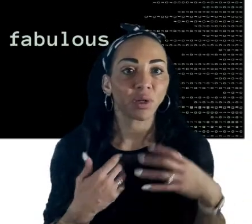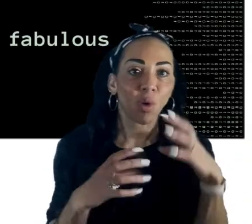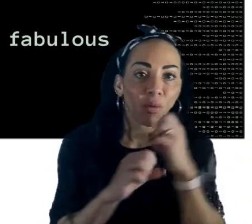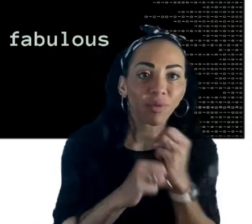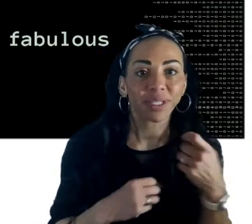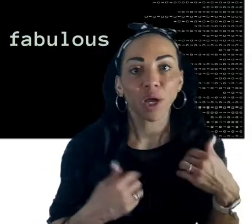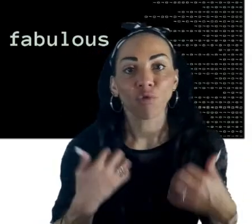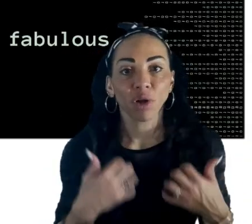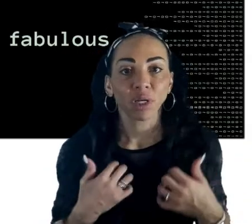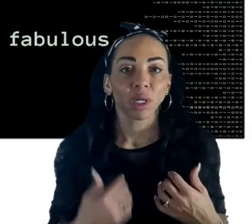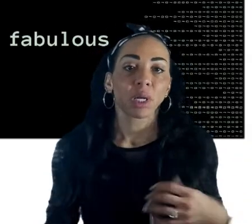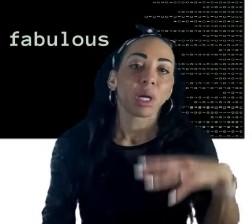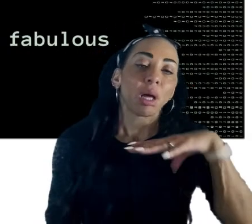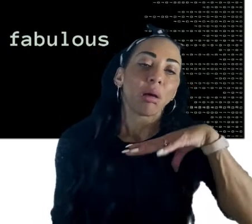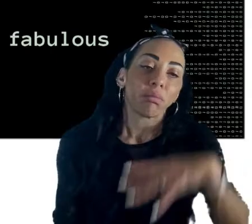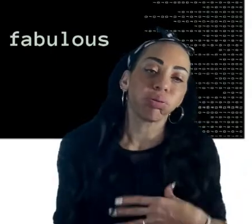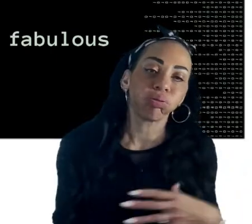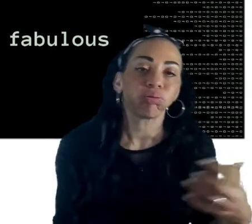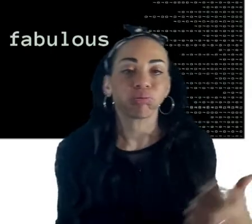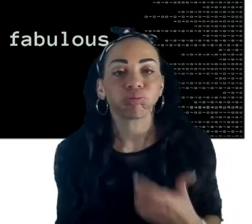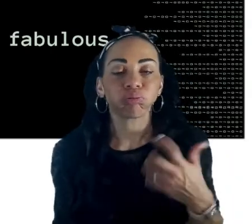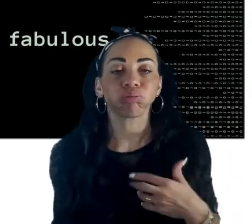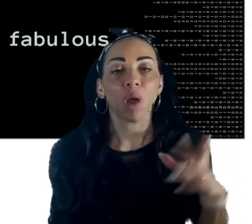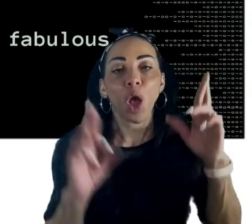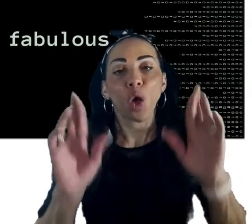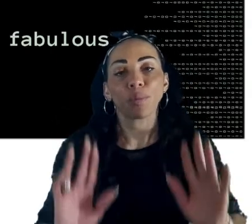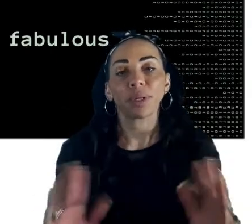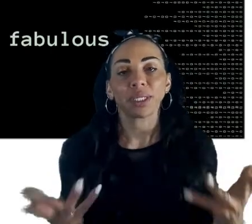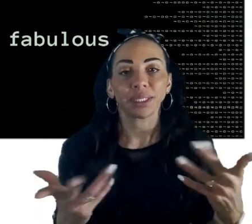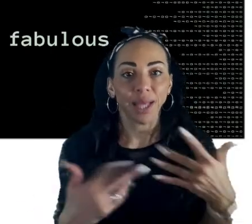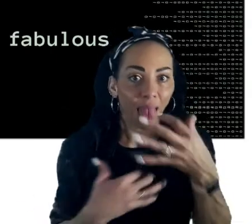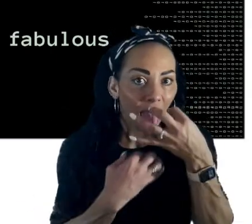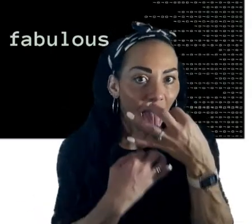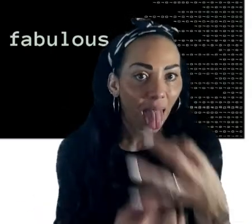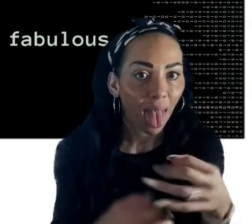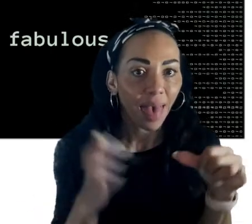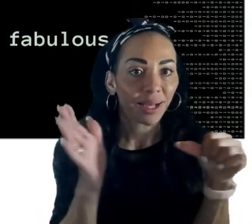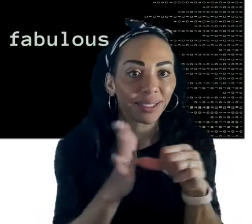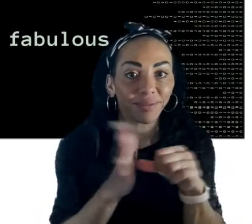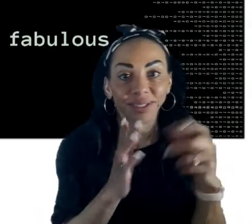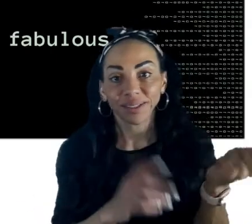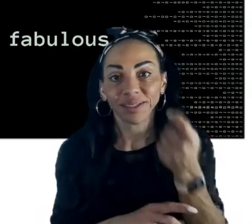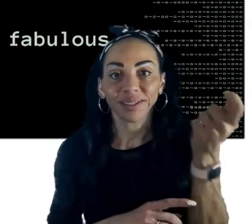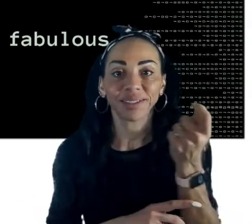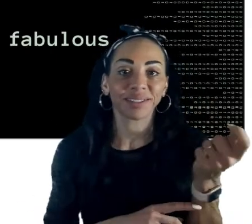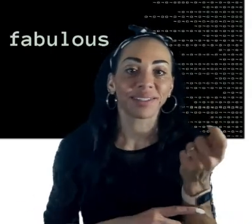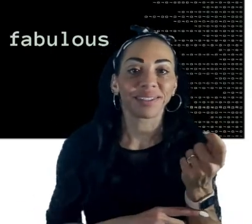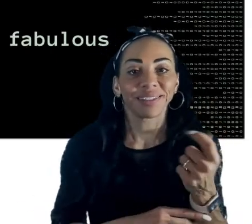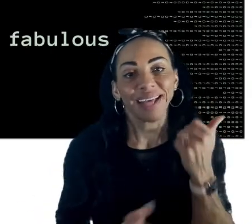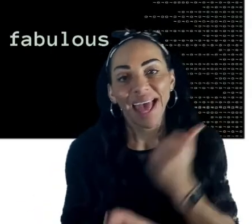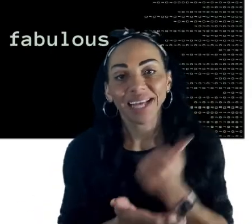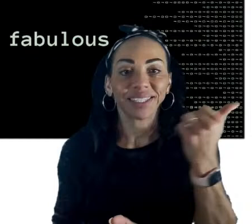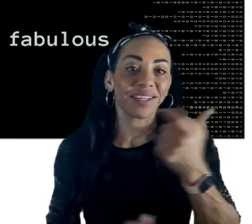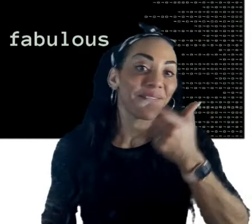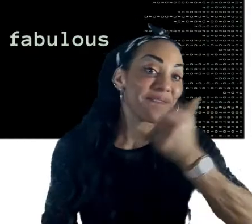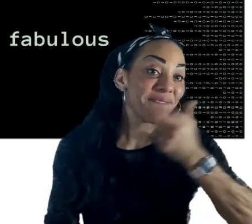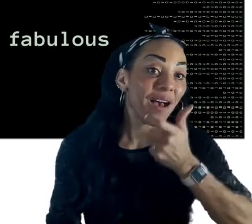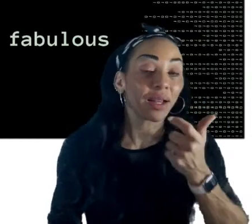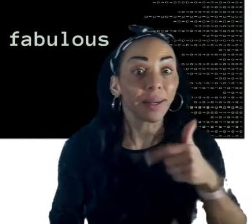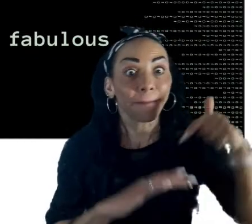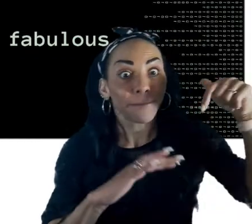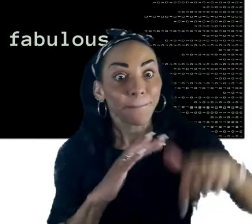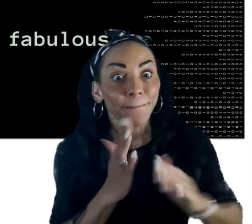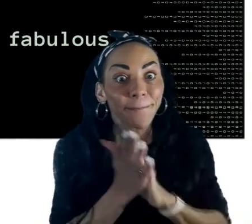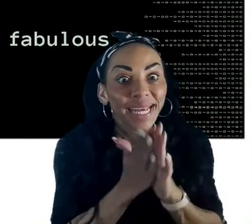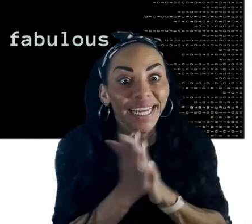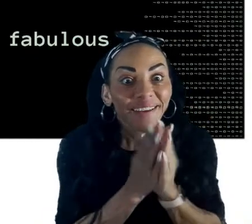hopeless, tantalizing, difficult, successful, elegant, fun, meaningful, and then I think it